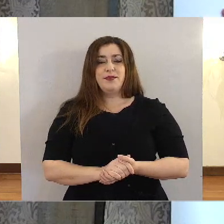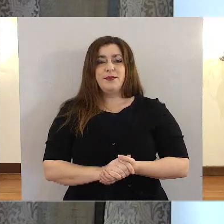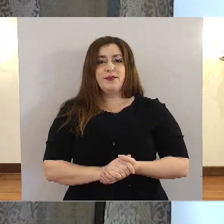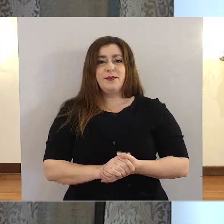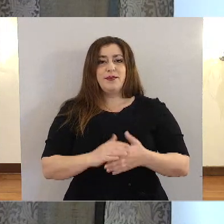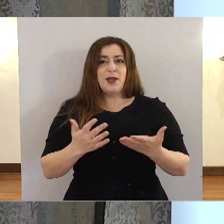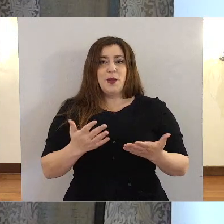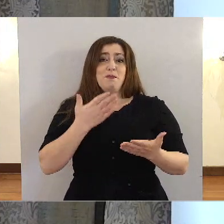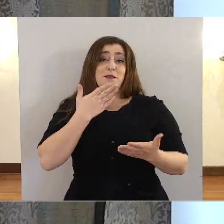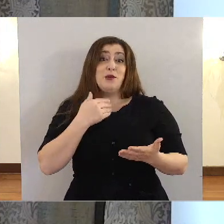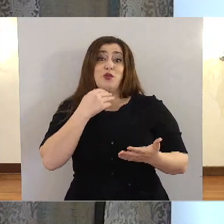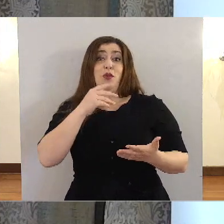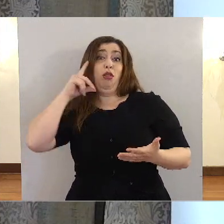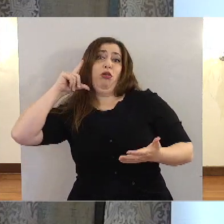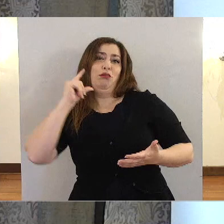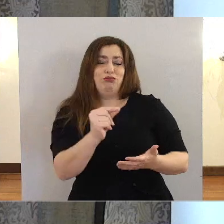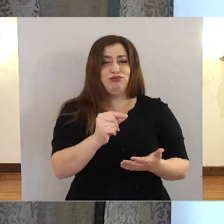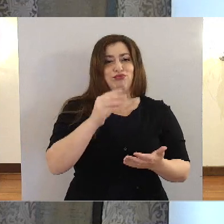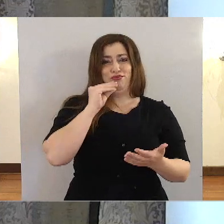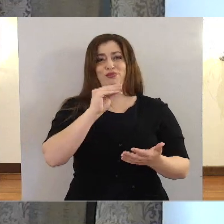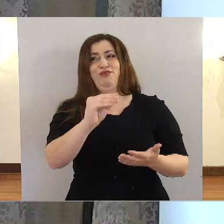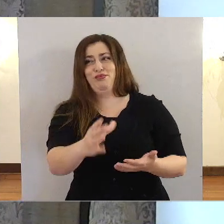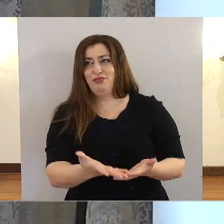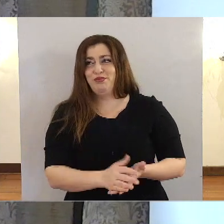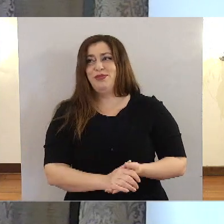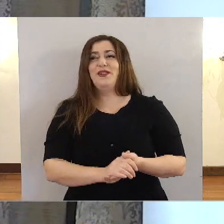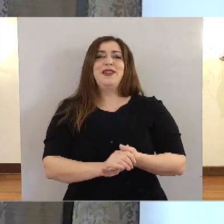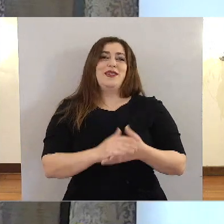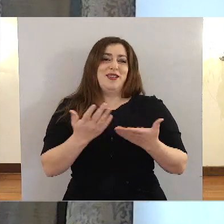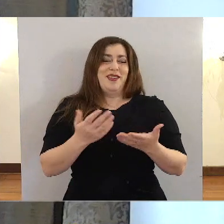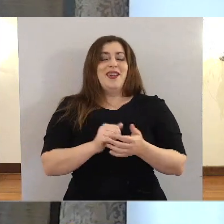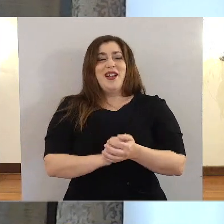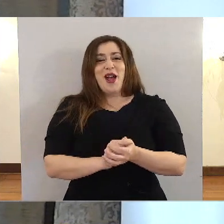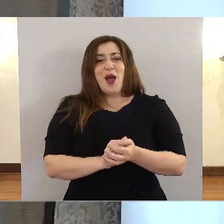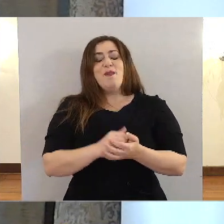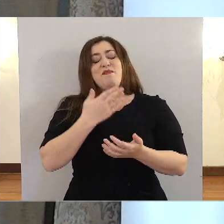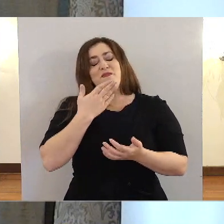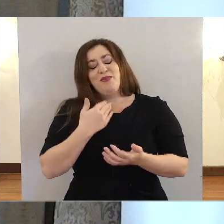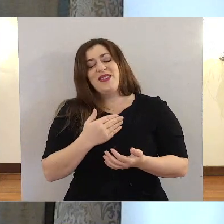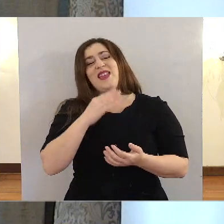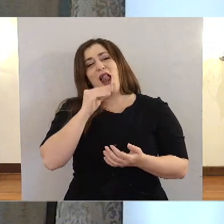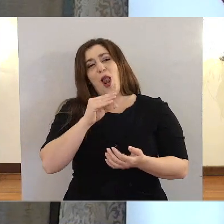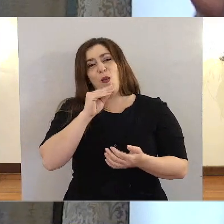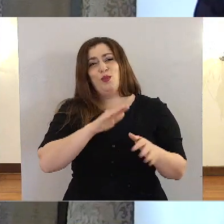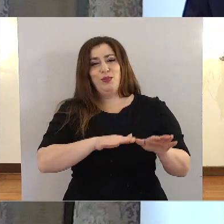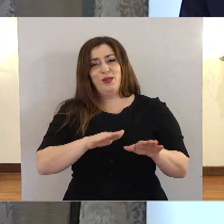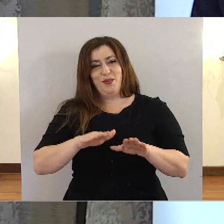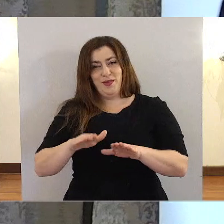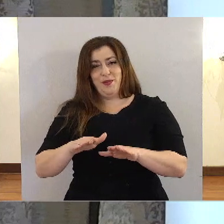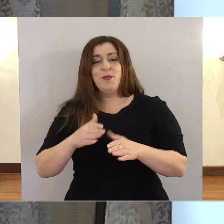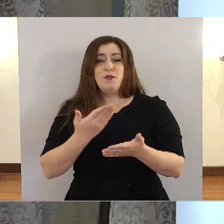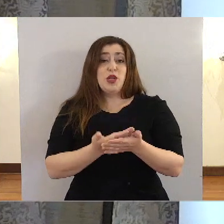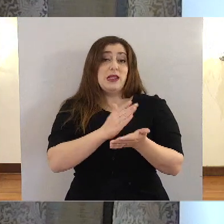88 words per minute, such as Martin Luther King did, but possibly just speak slowly so sign